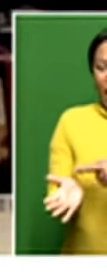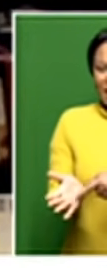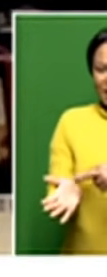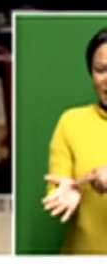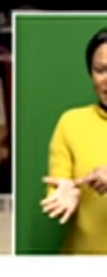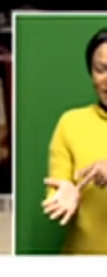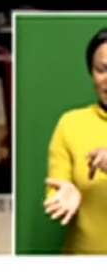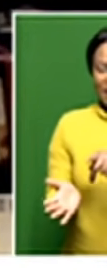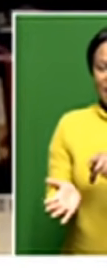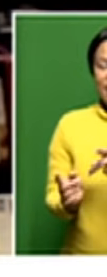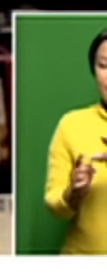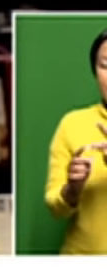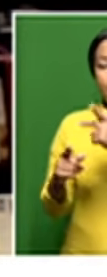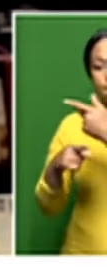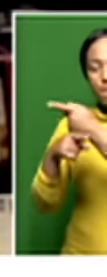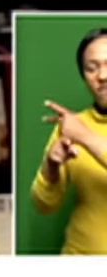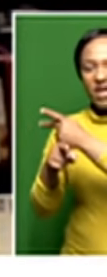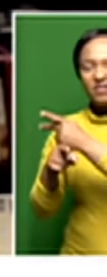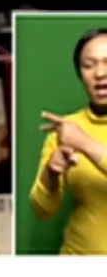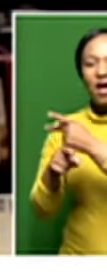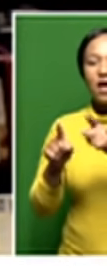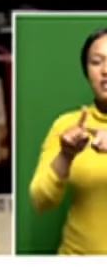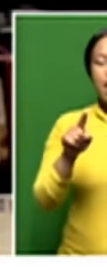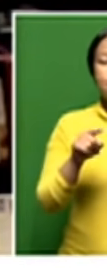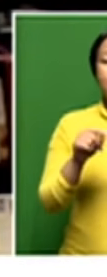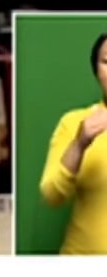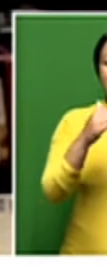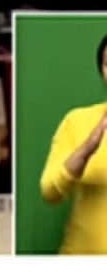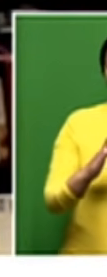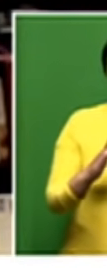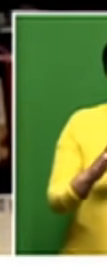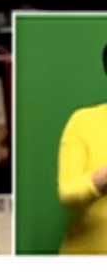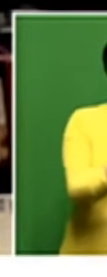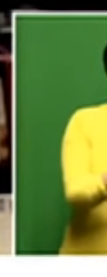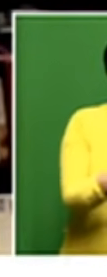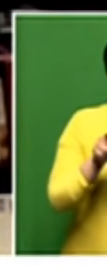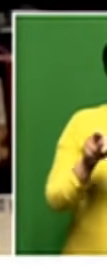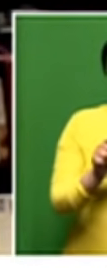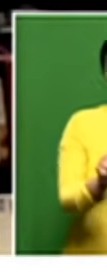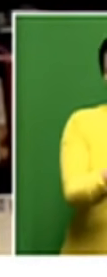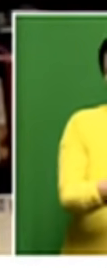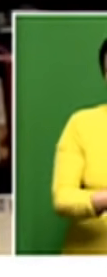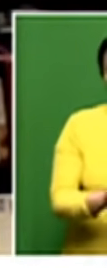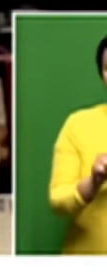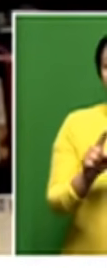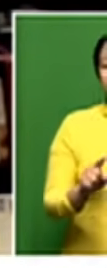both the manufacturing and the warehouse facility was impacted, and our candy